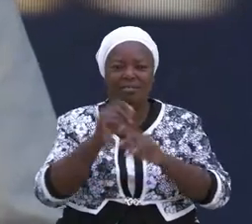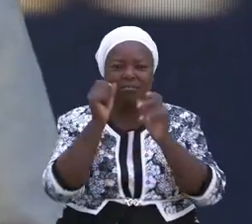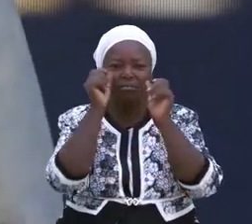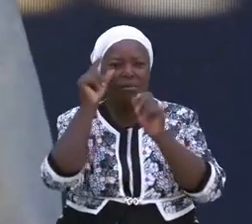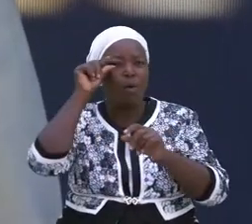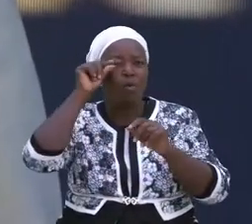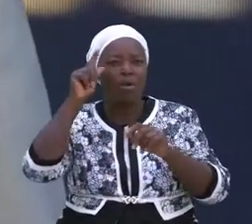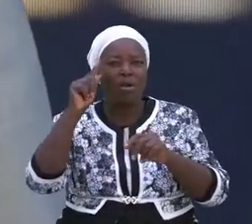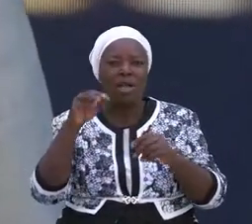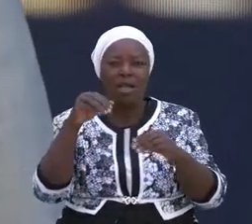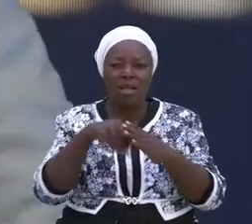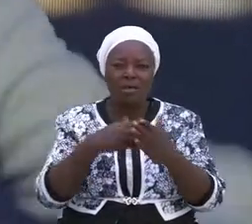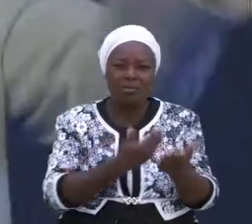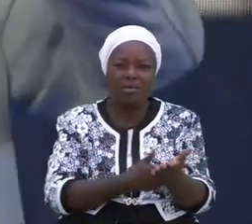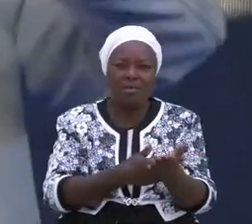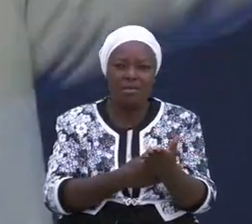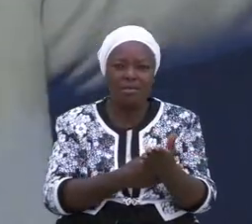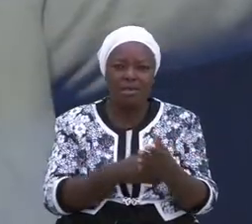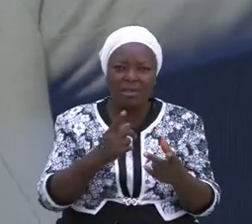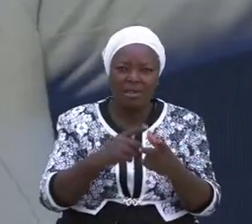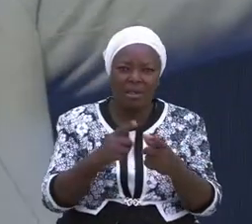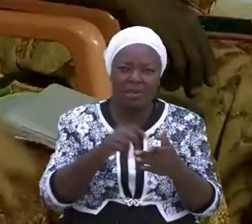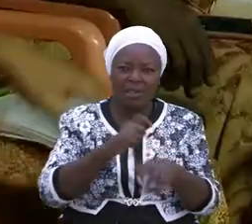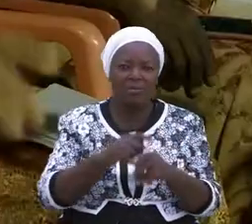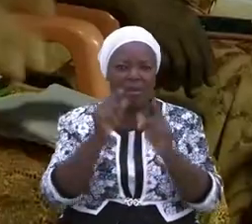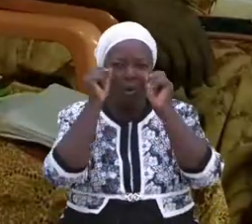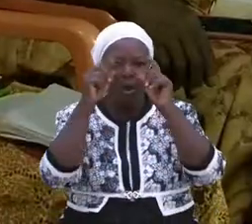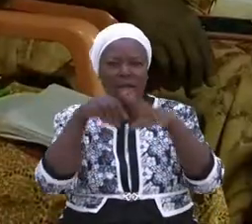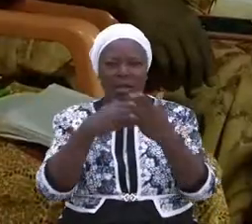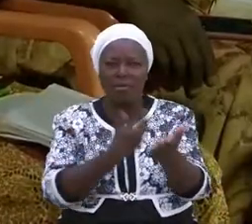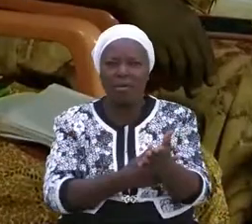in the morning, the hand perfectly all right.